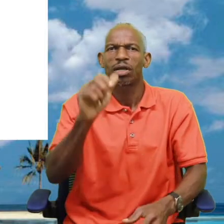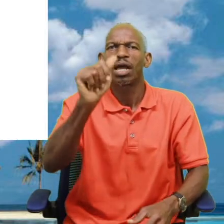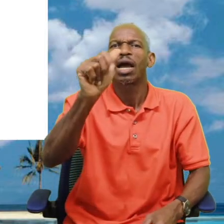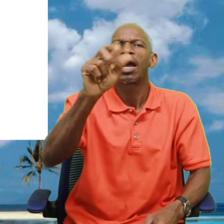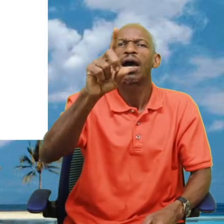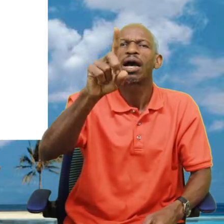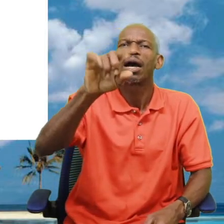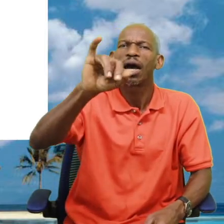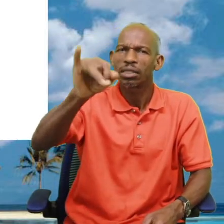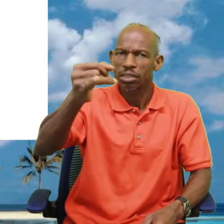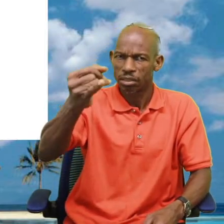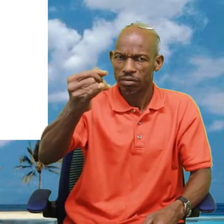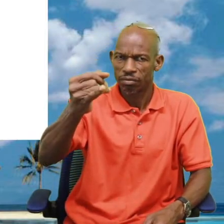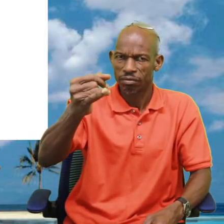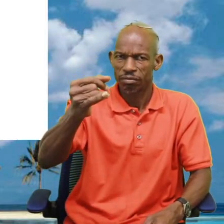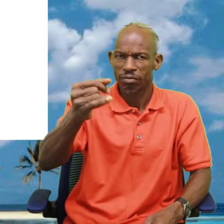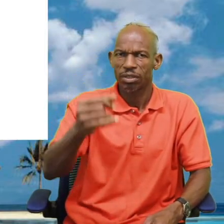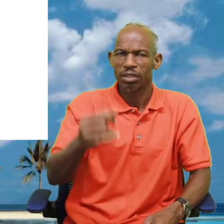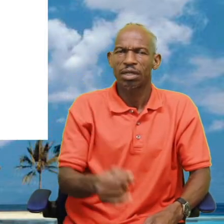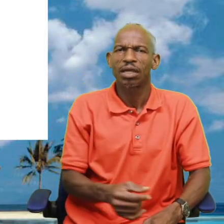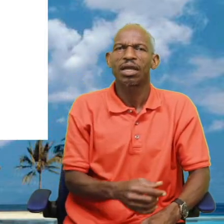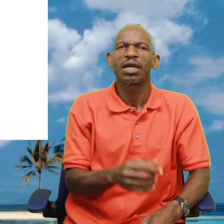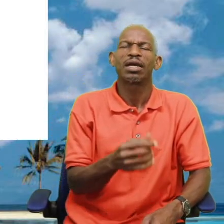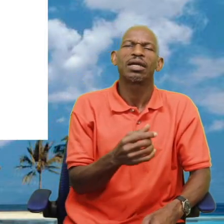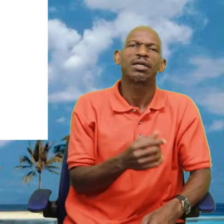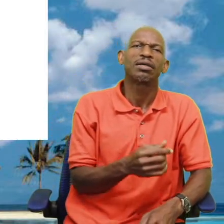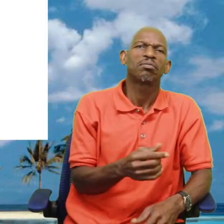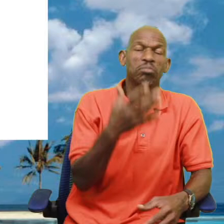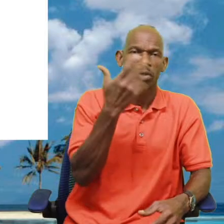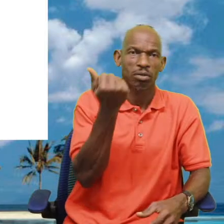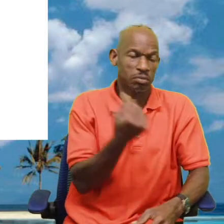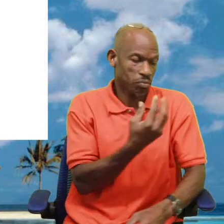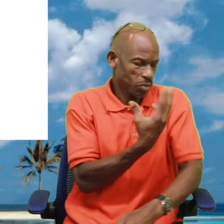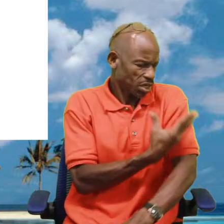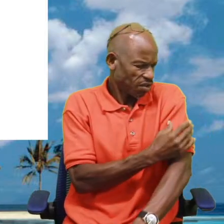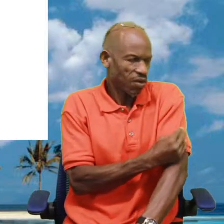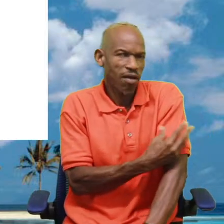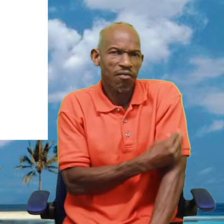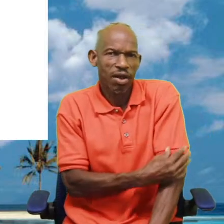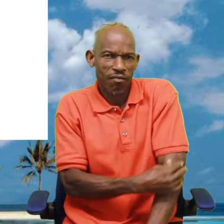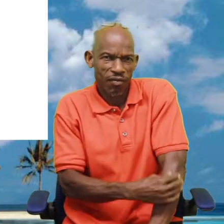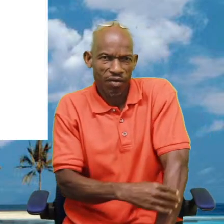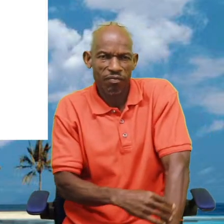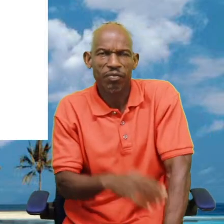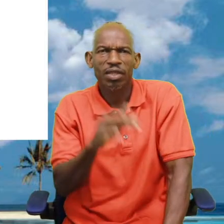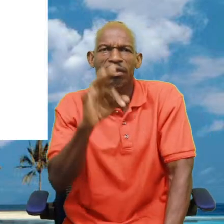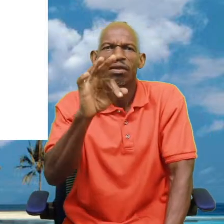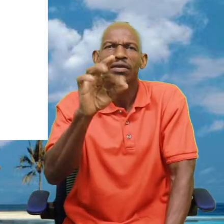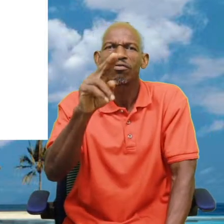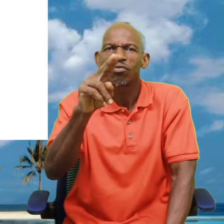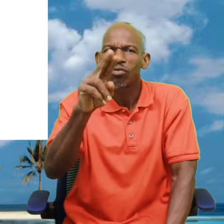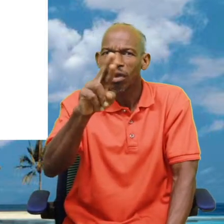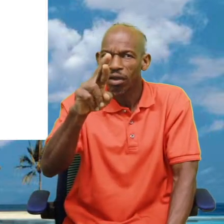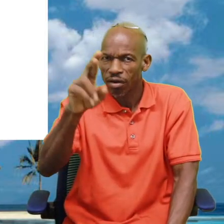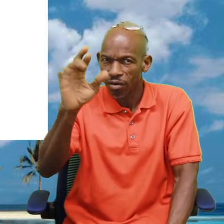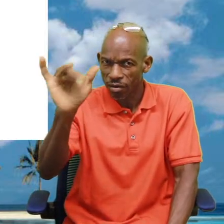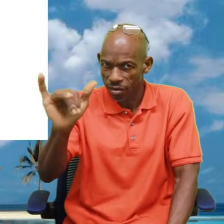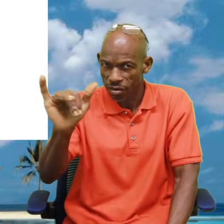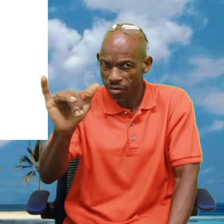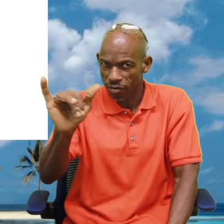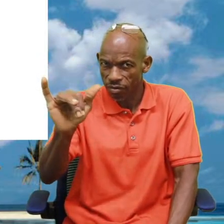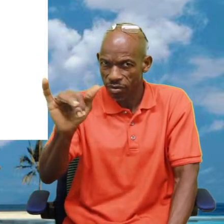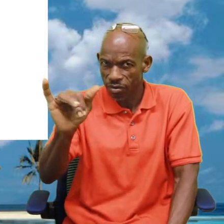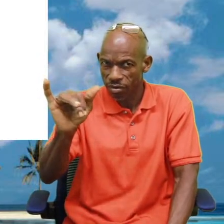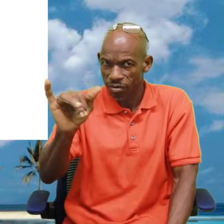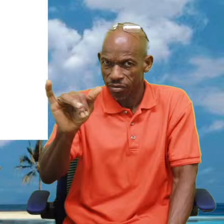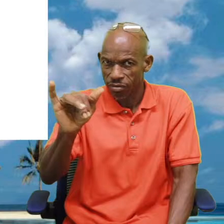the what covers the dog, because it has so much of fur, we say it is furry. So that